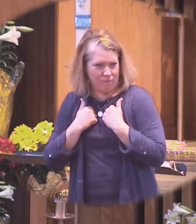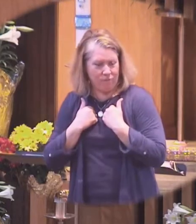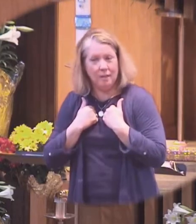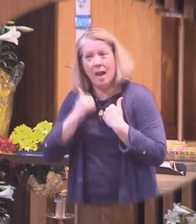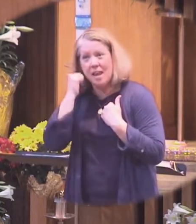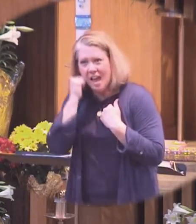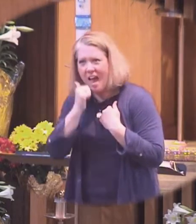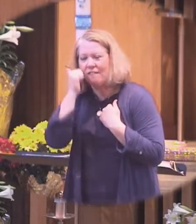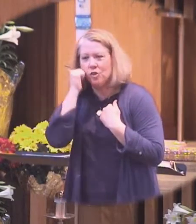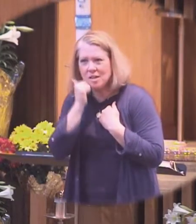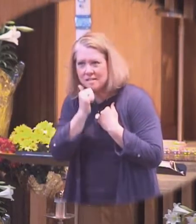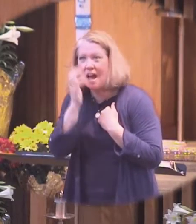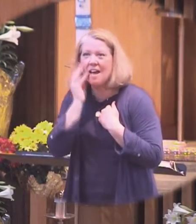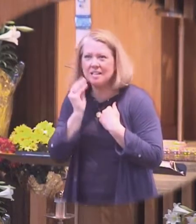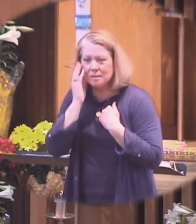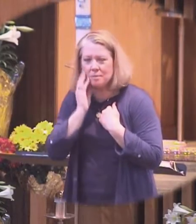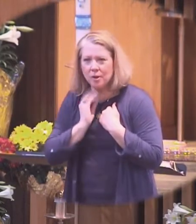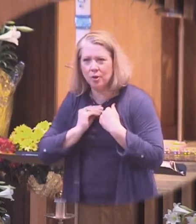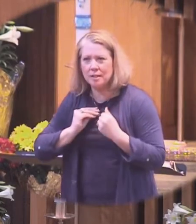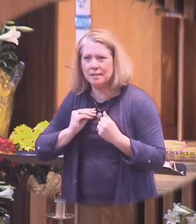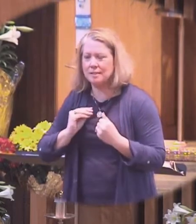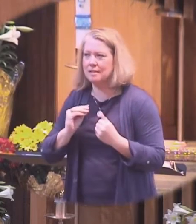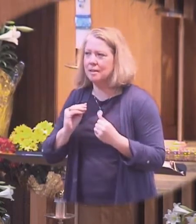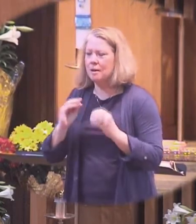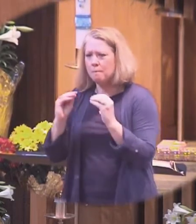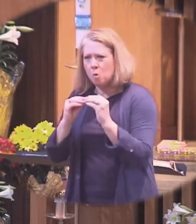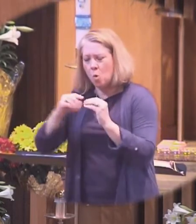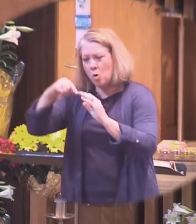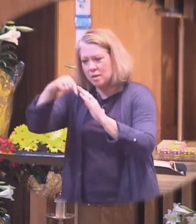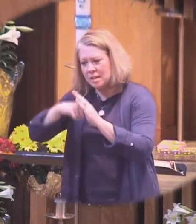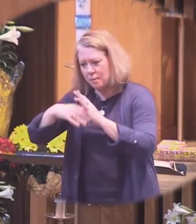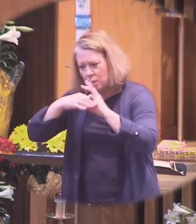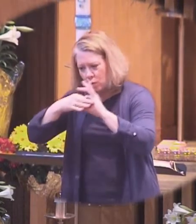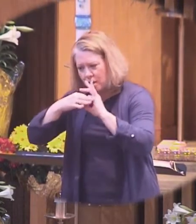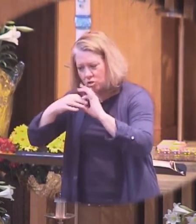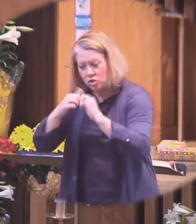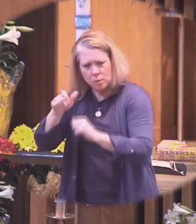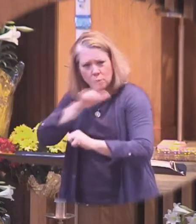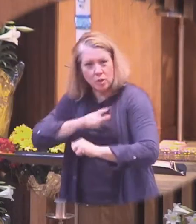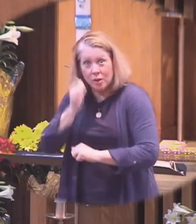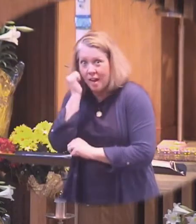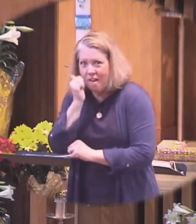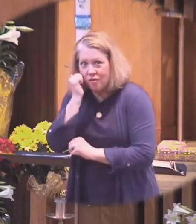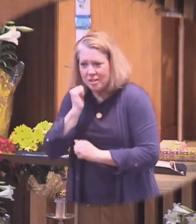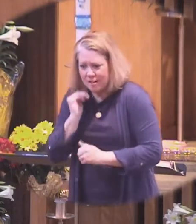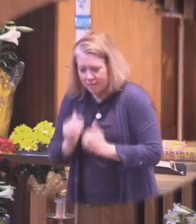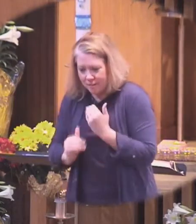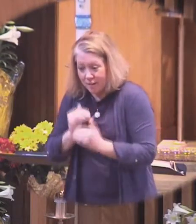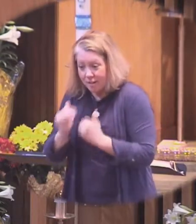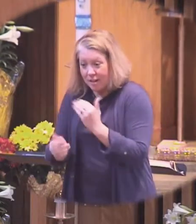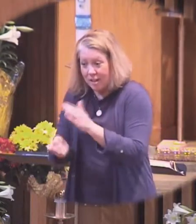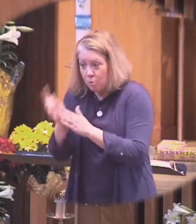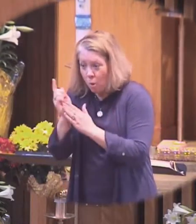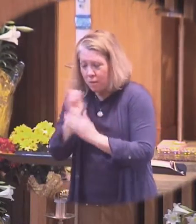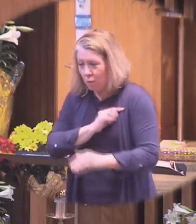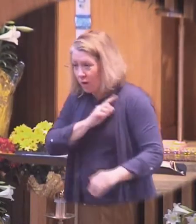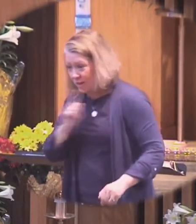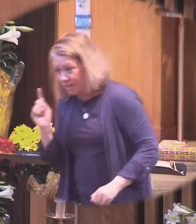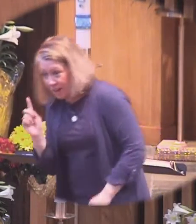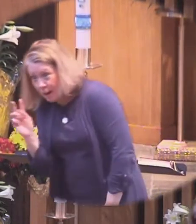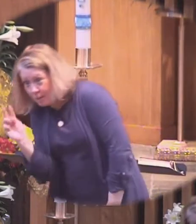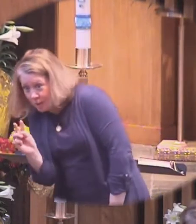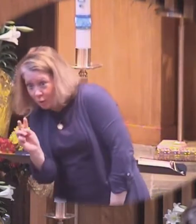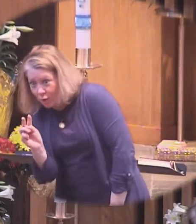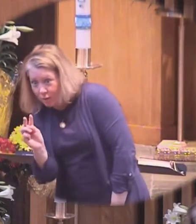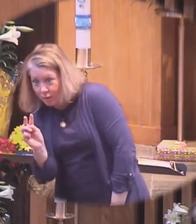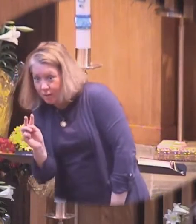every day, drawing him deeper in a relationship with the Lord. And so in this moment, when they come to this open tomb, to look in